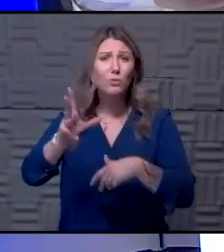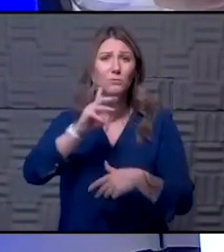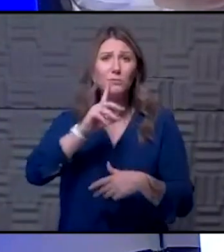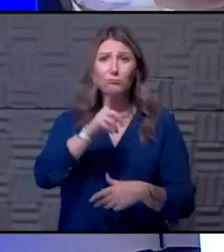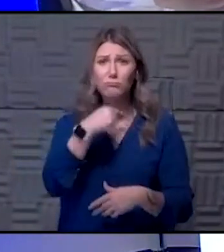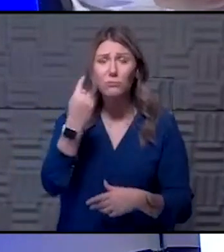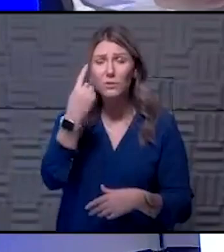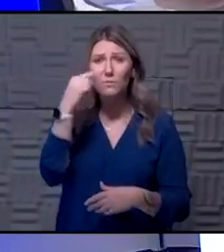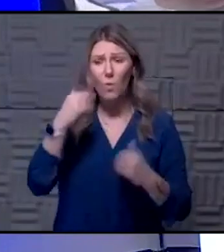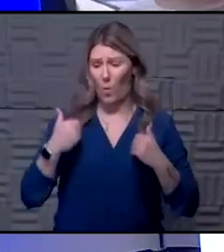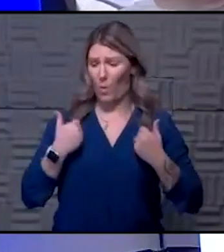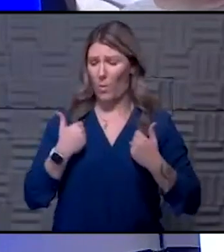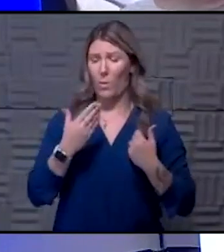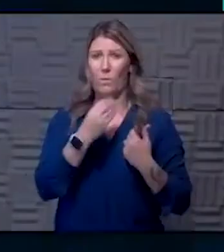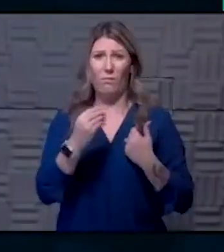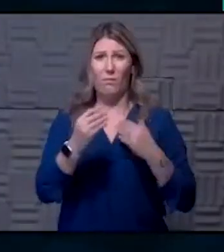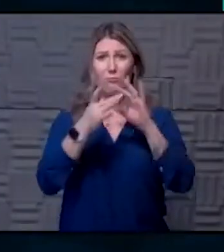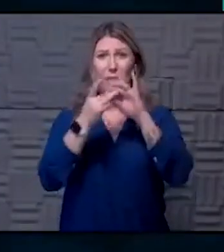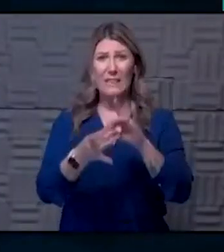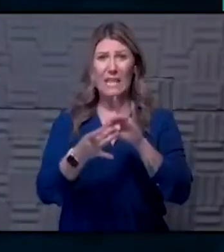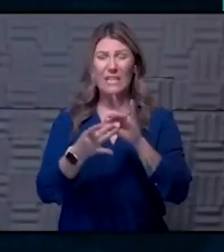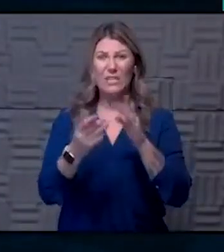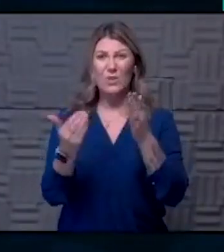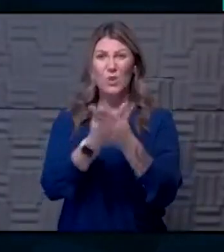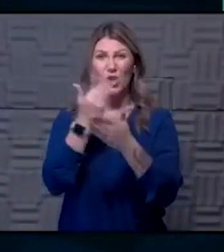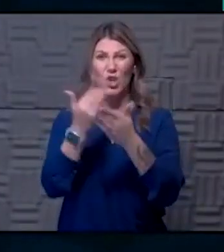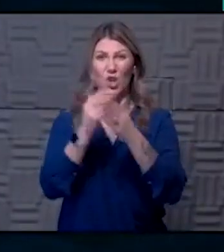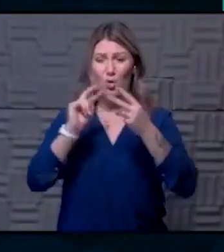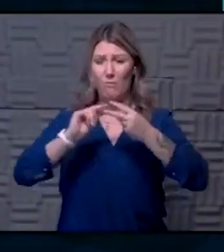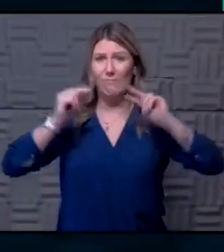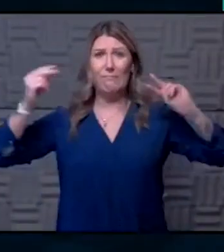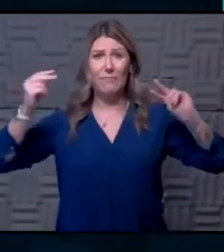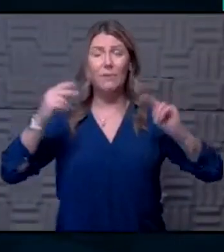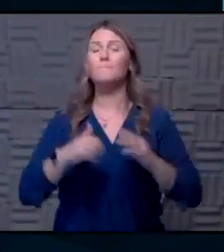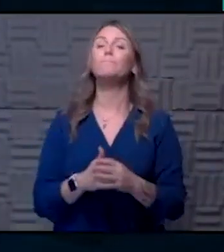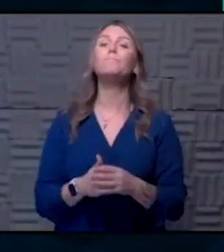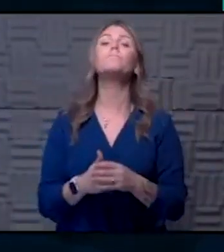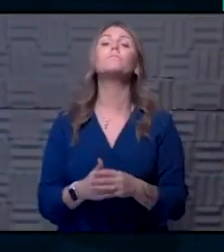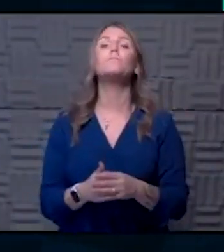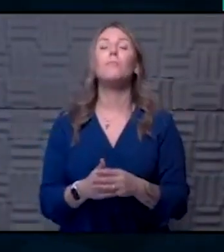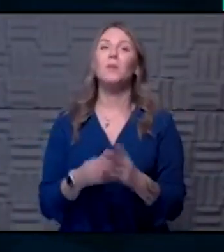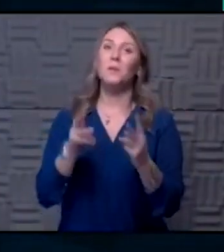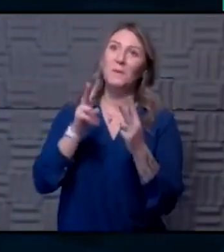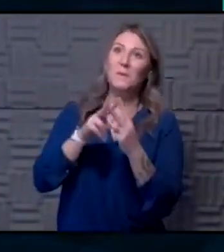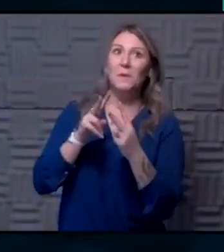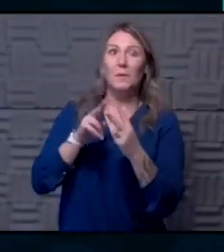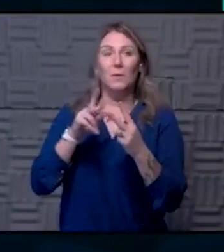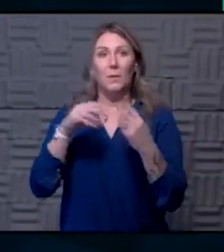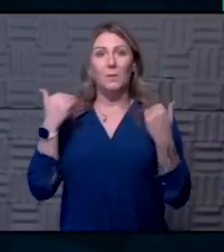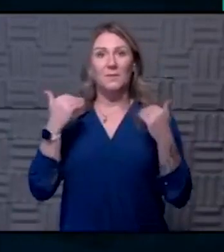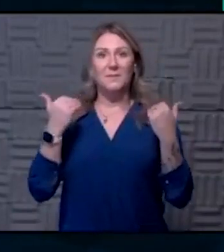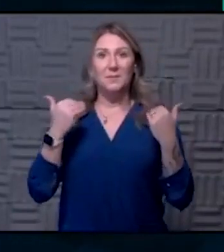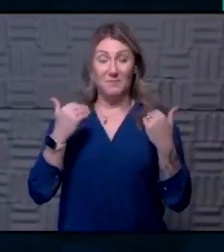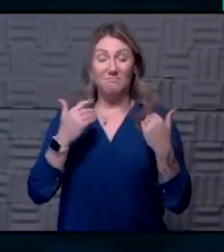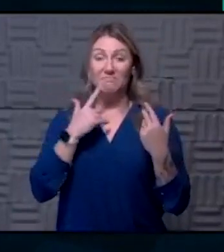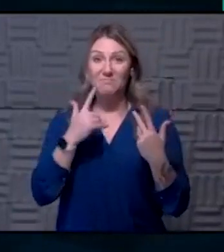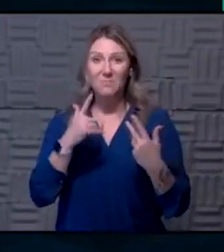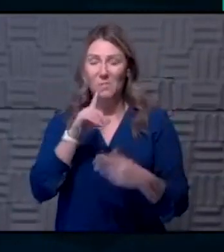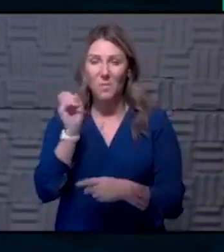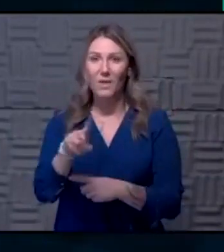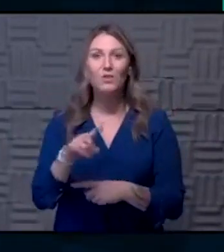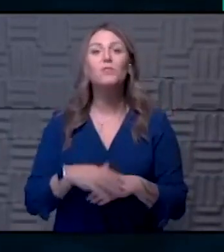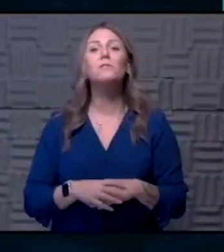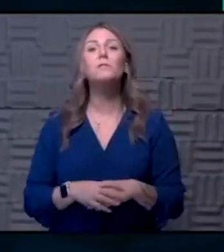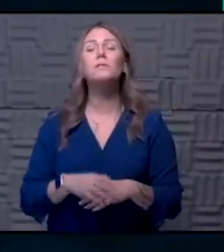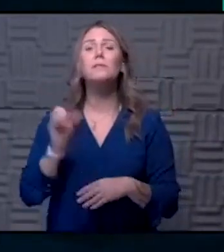and is there a risk around the variant? Yeah, I mean, those are kind of two separate questions. Risk for youth,